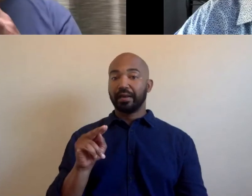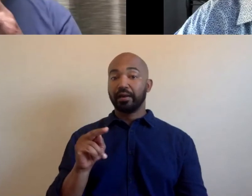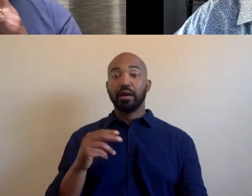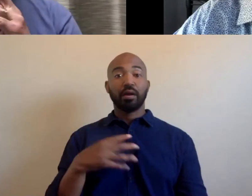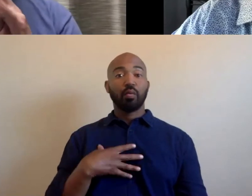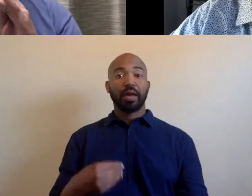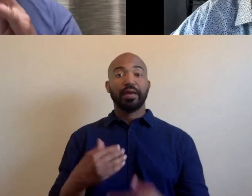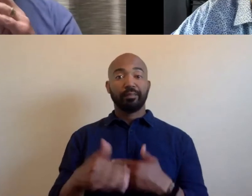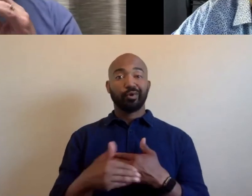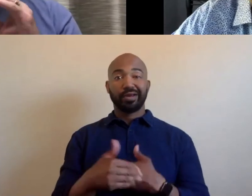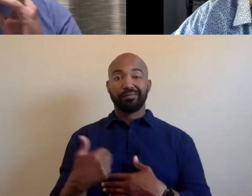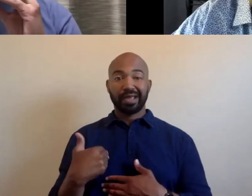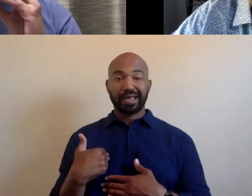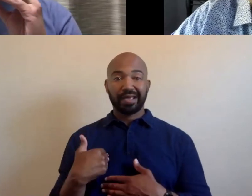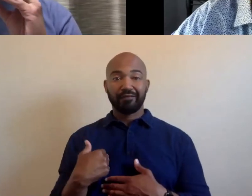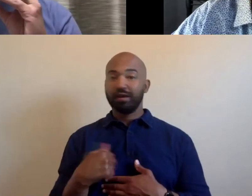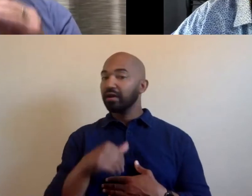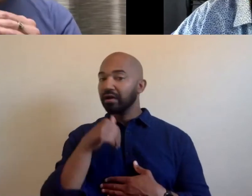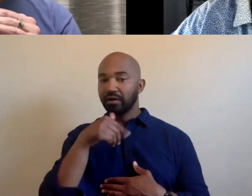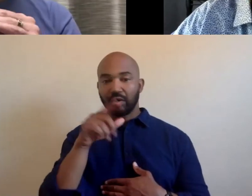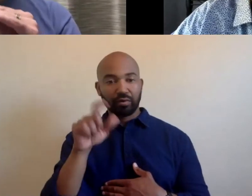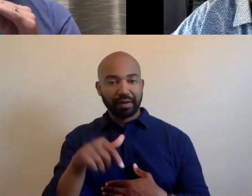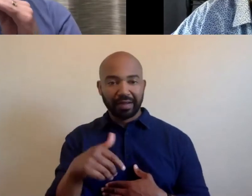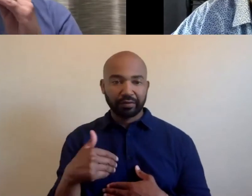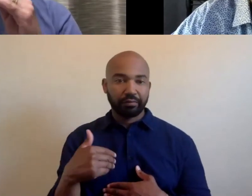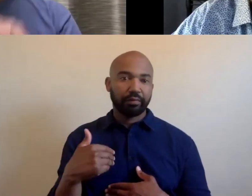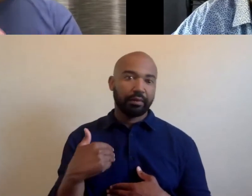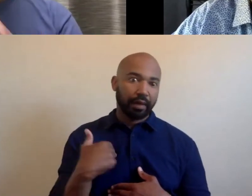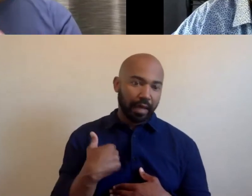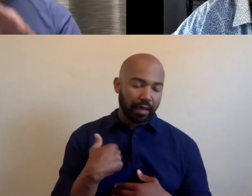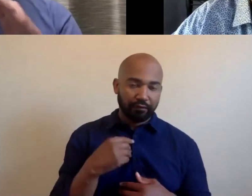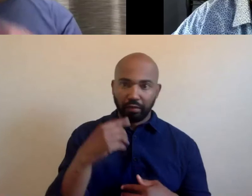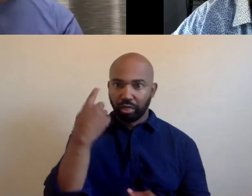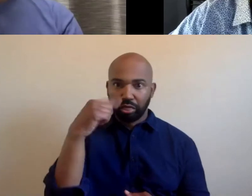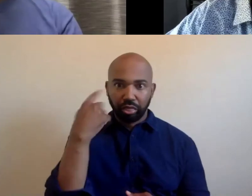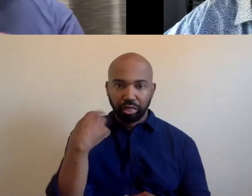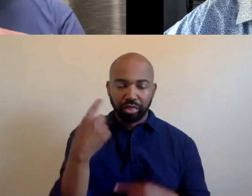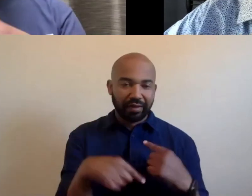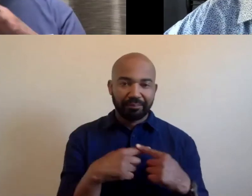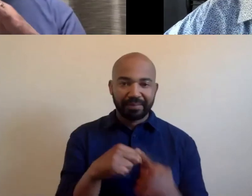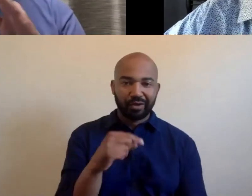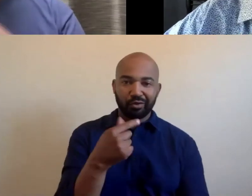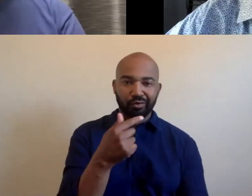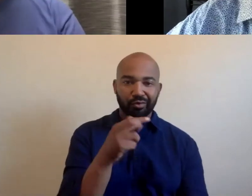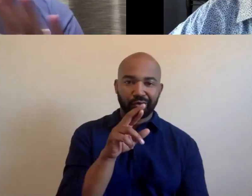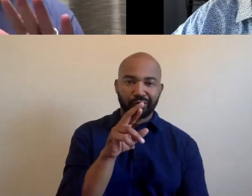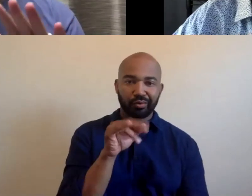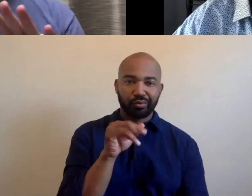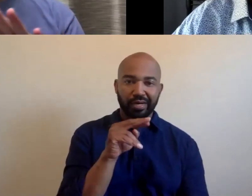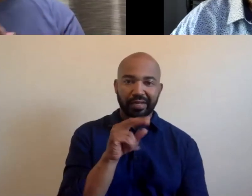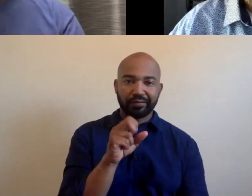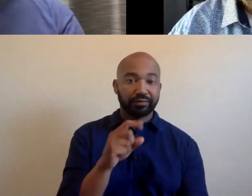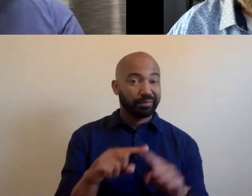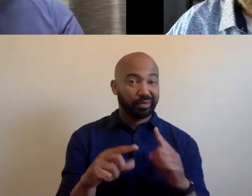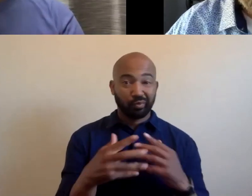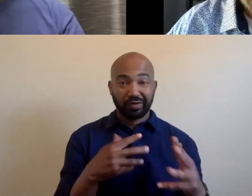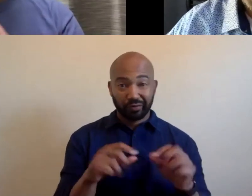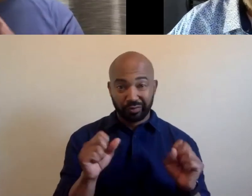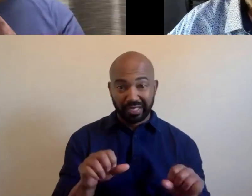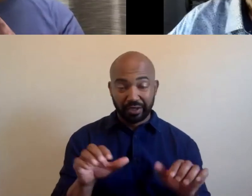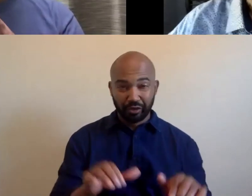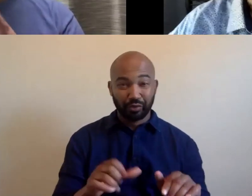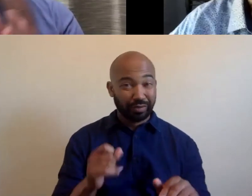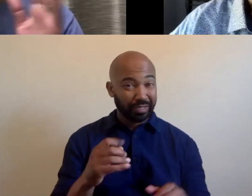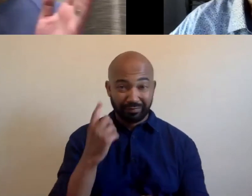to go gonzo on like the grains, but whatever you can do. And if that doesn't even make sense,